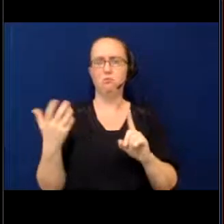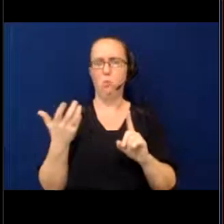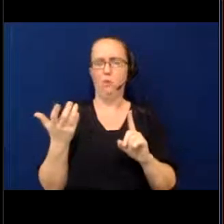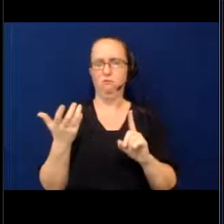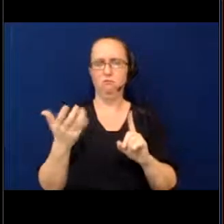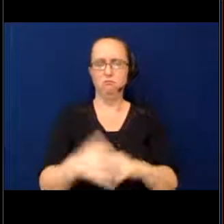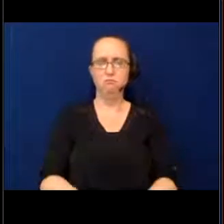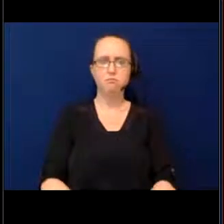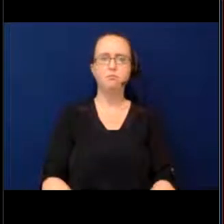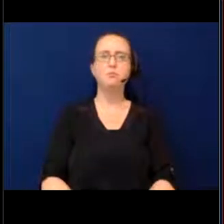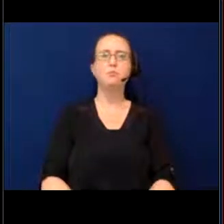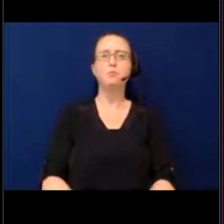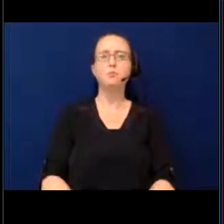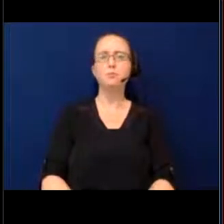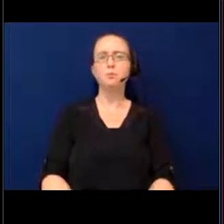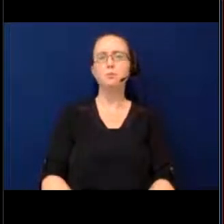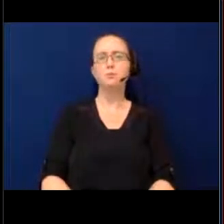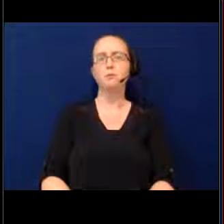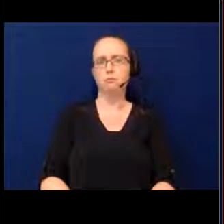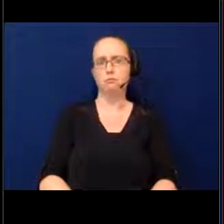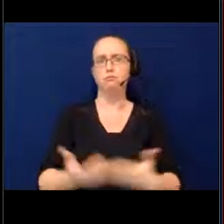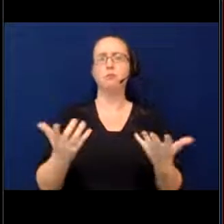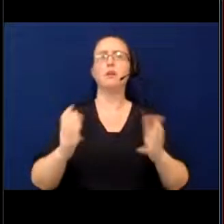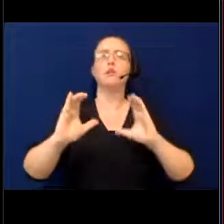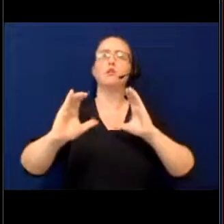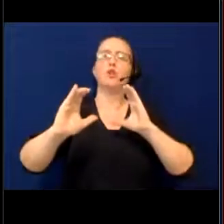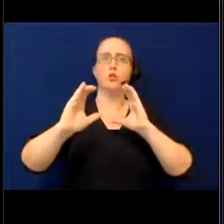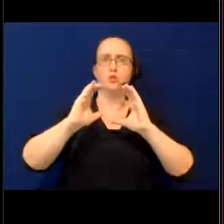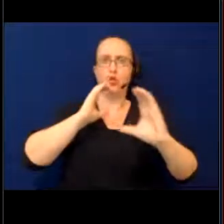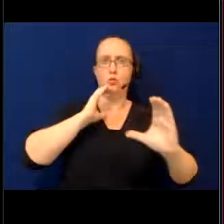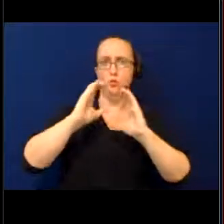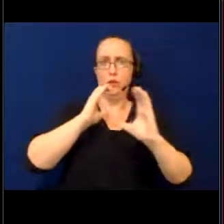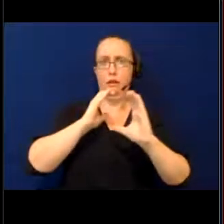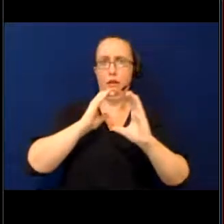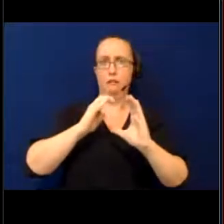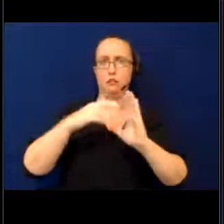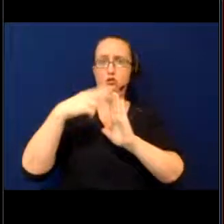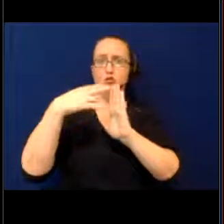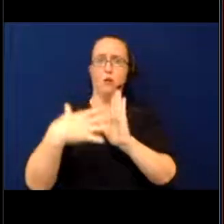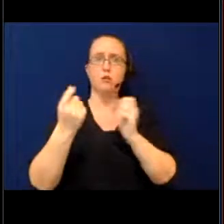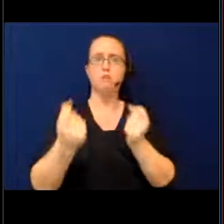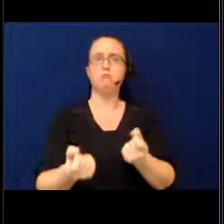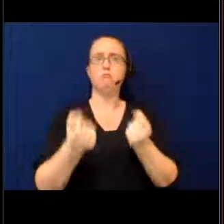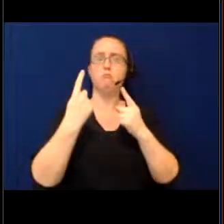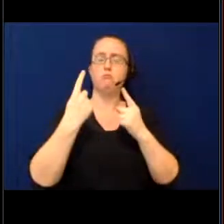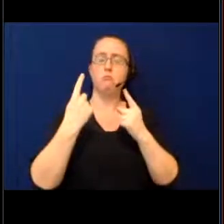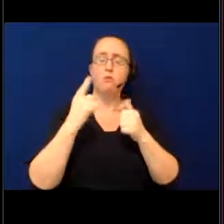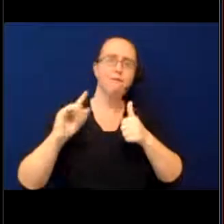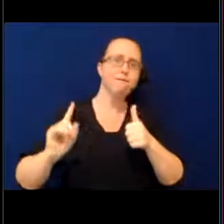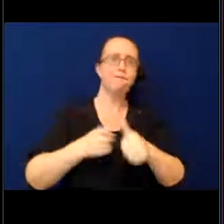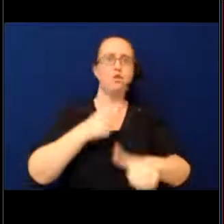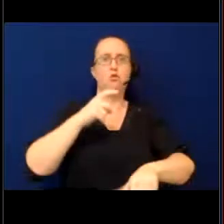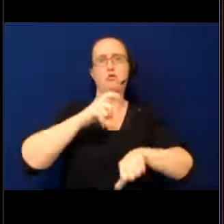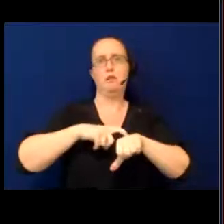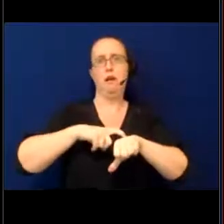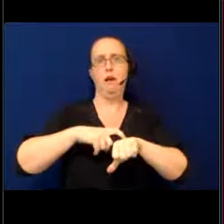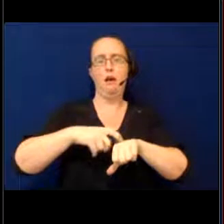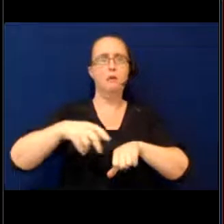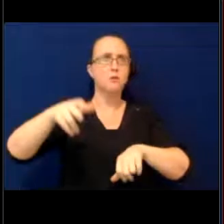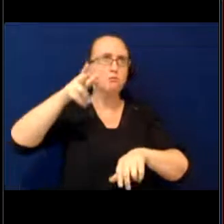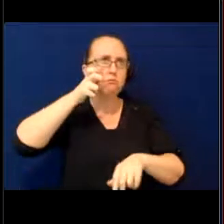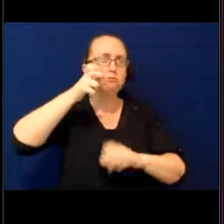Well, plain language is communications that readers can understand the first time they hear or read